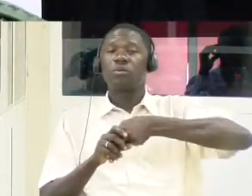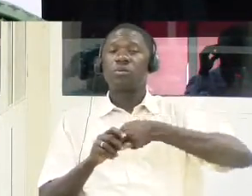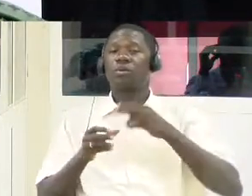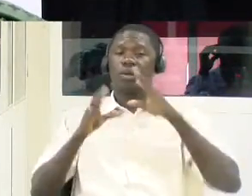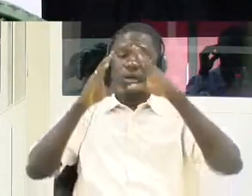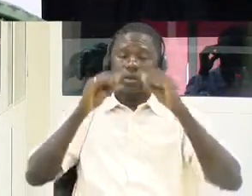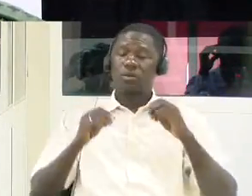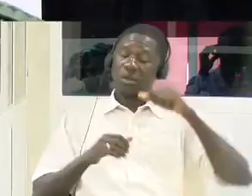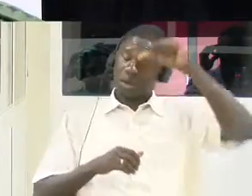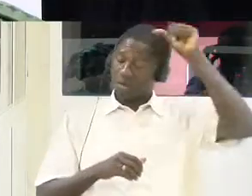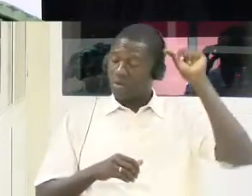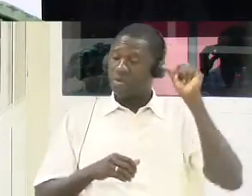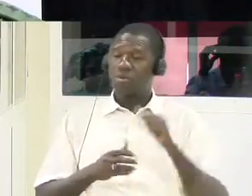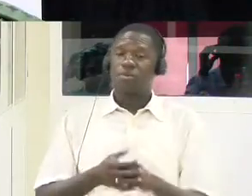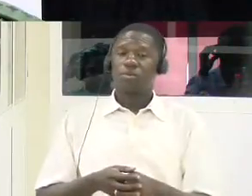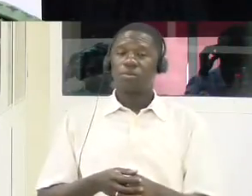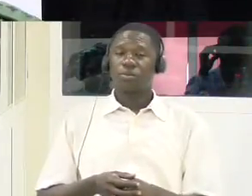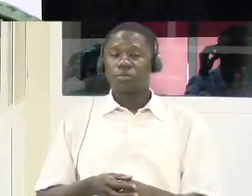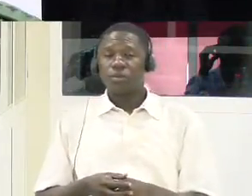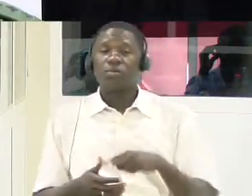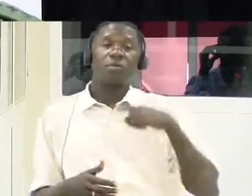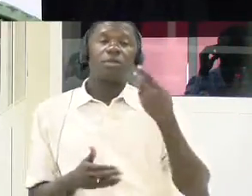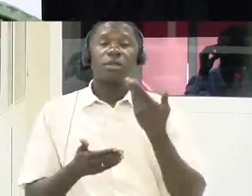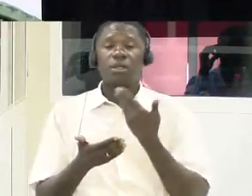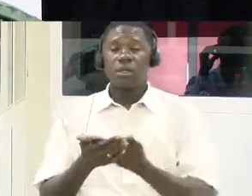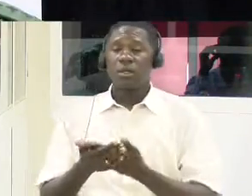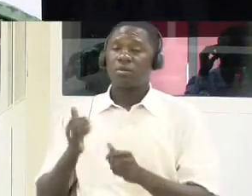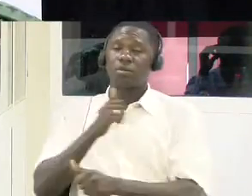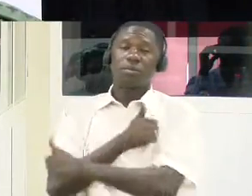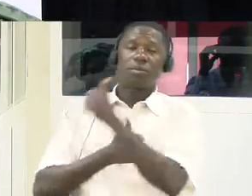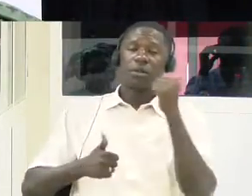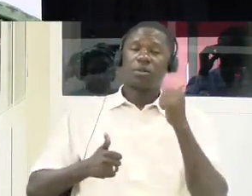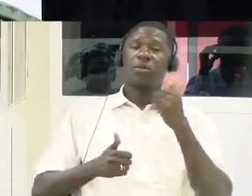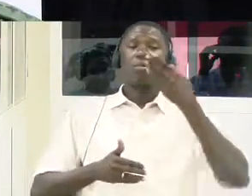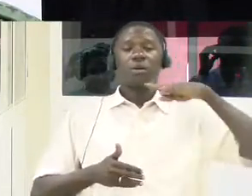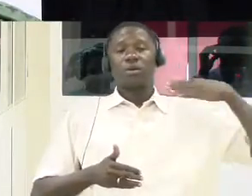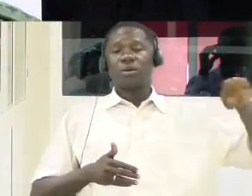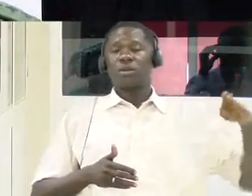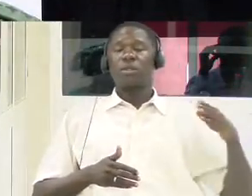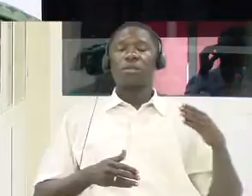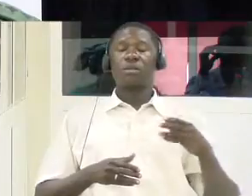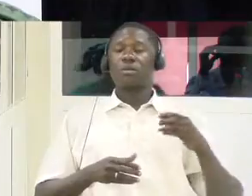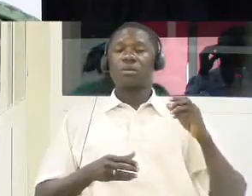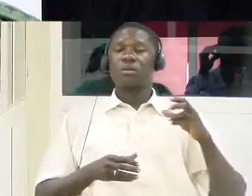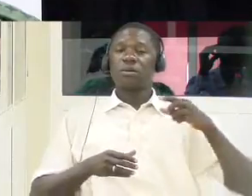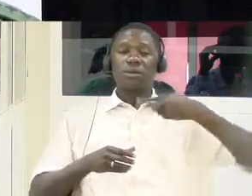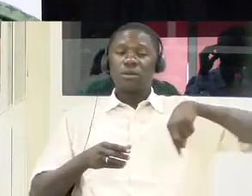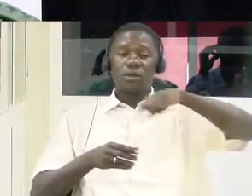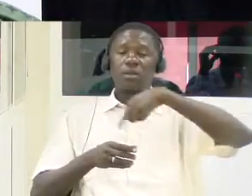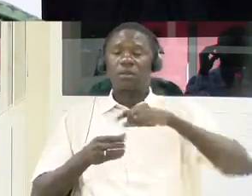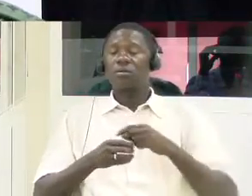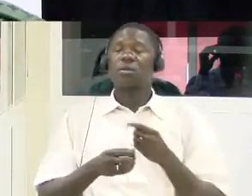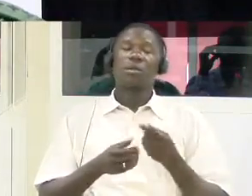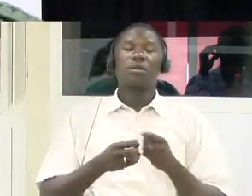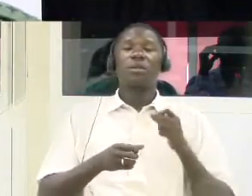petrol station in Abuko. Then from there, I will turn Bakote, Petroleum House, TSU Senegambia,